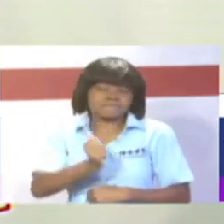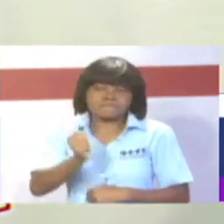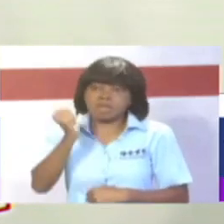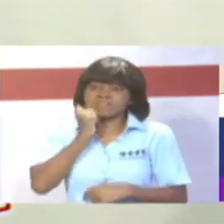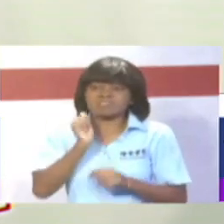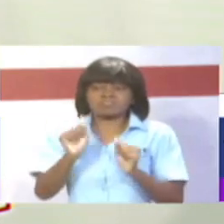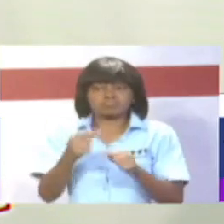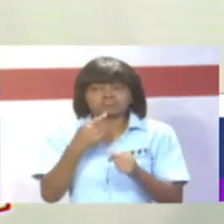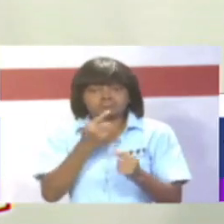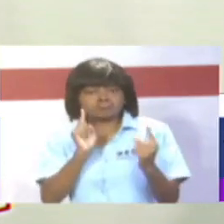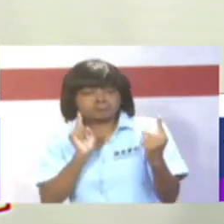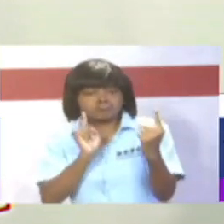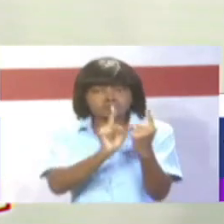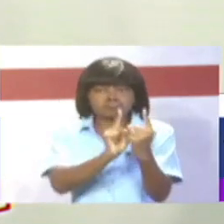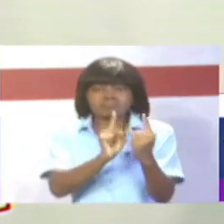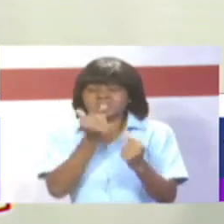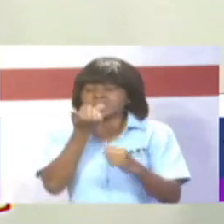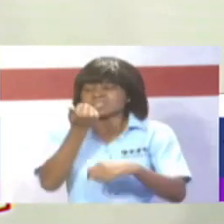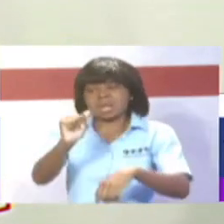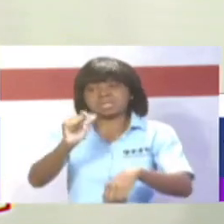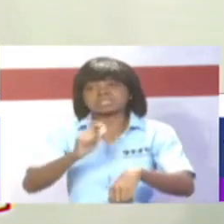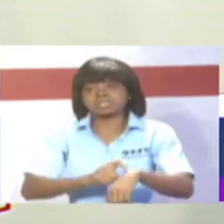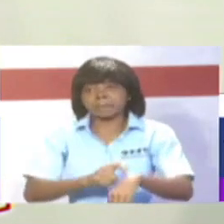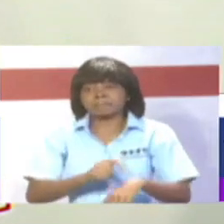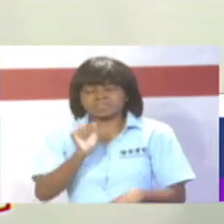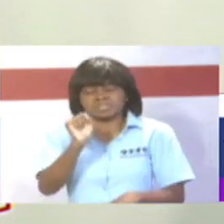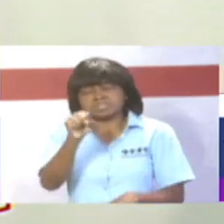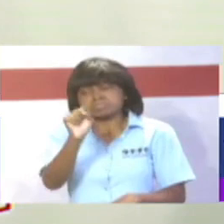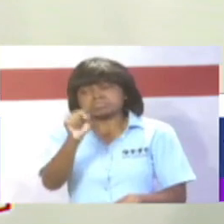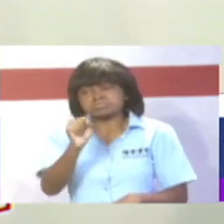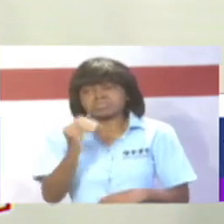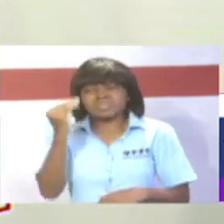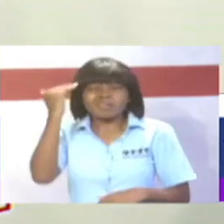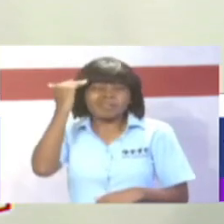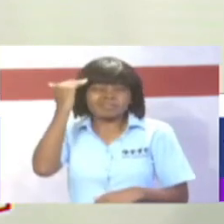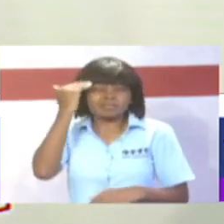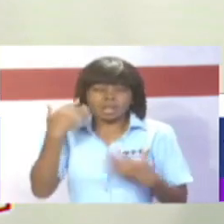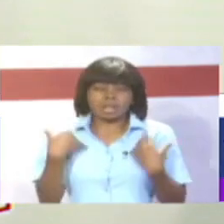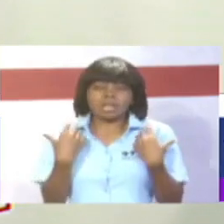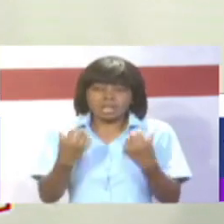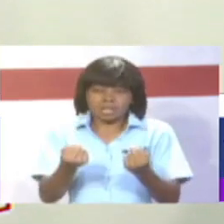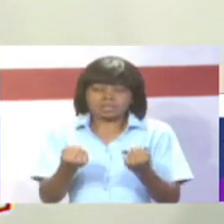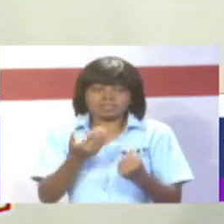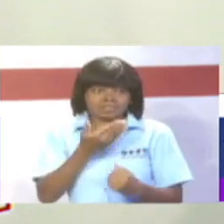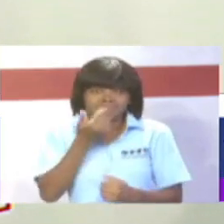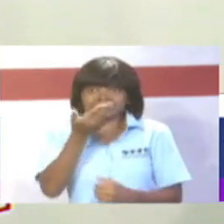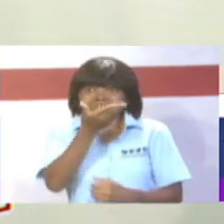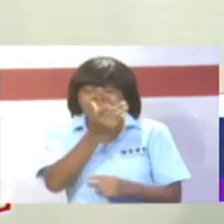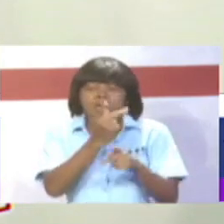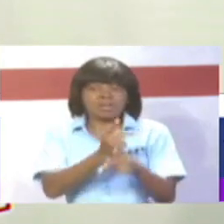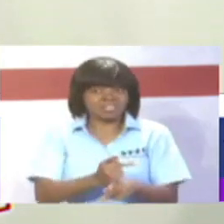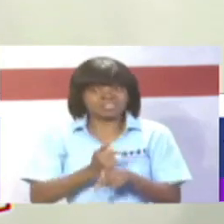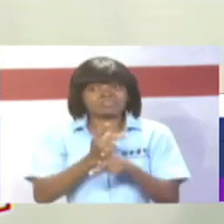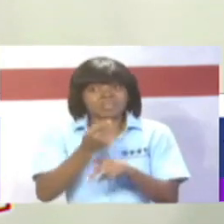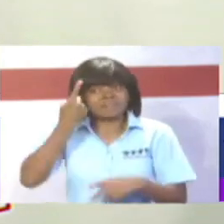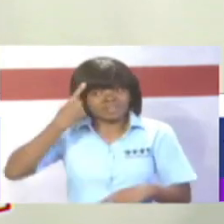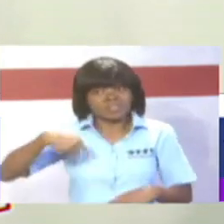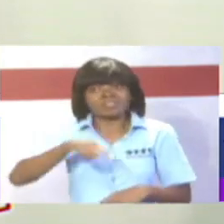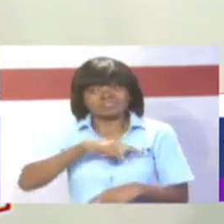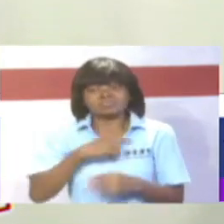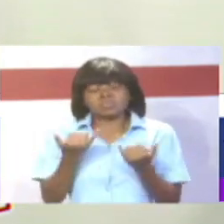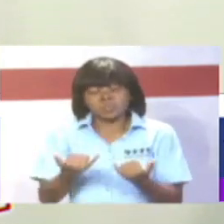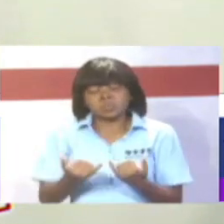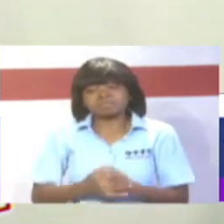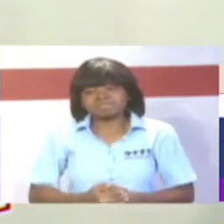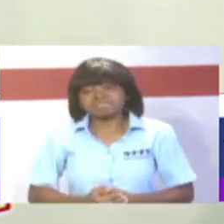our mental health is being looked after. So we have no problems in that regard at this time.